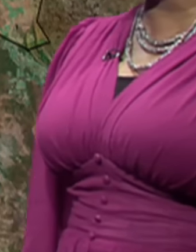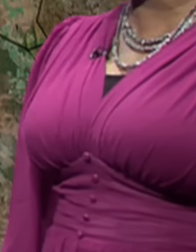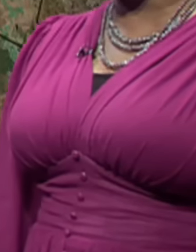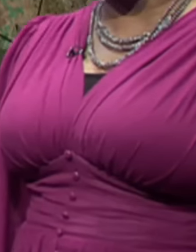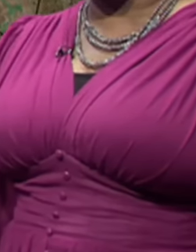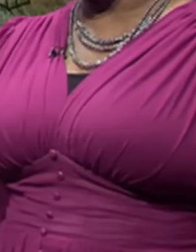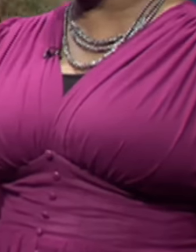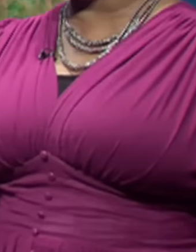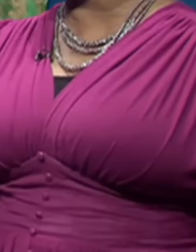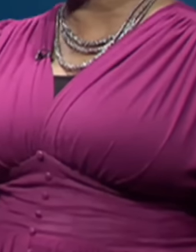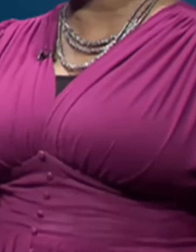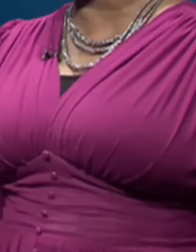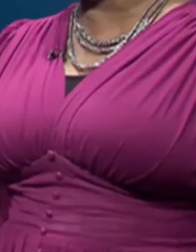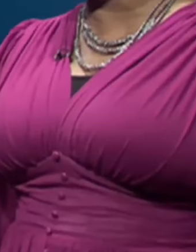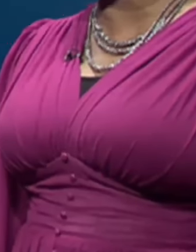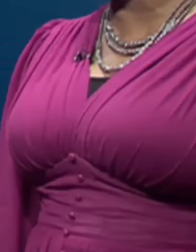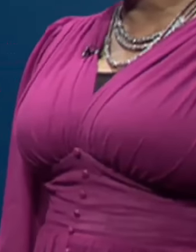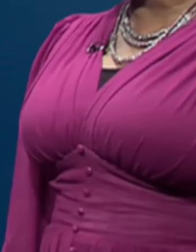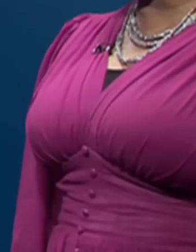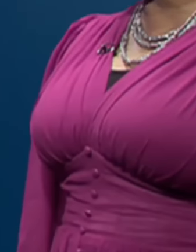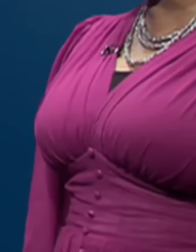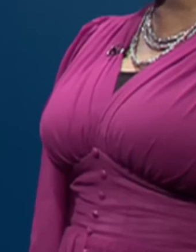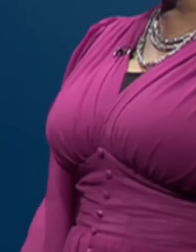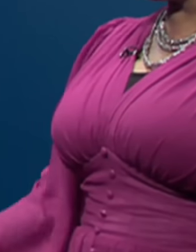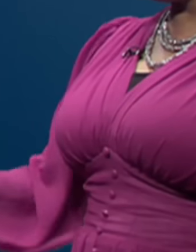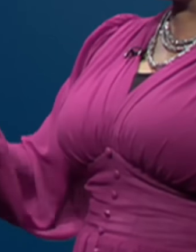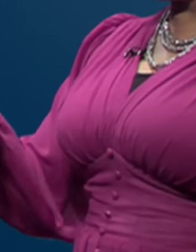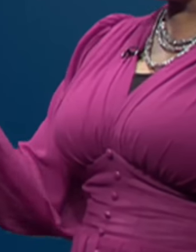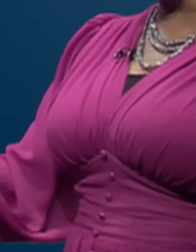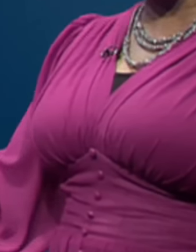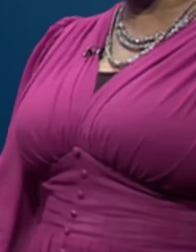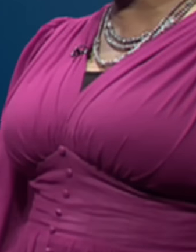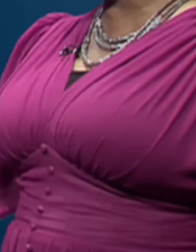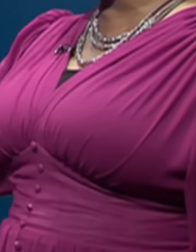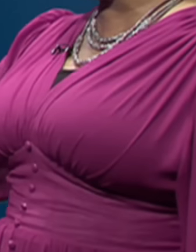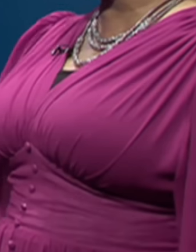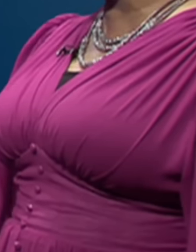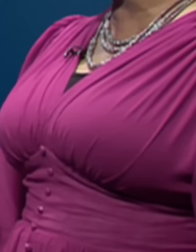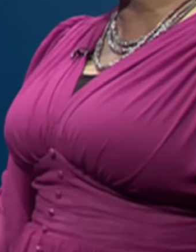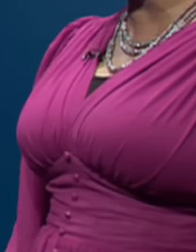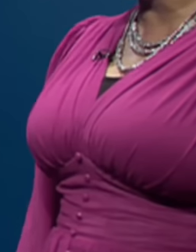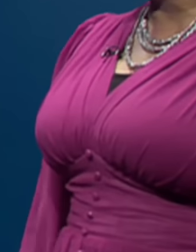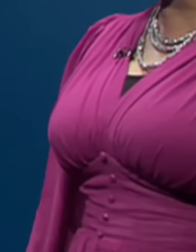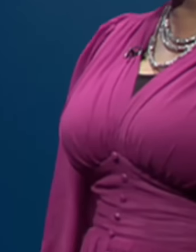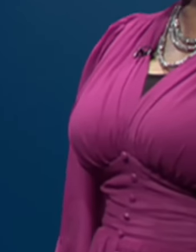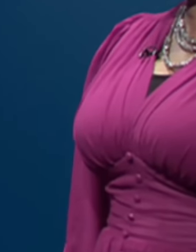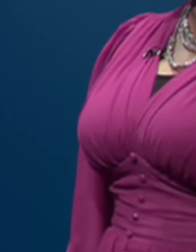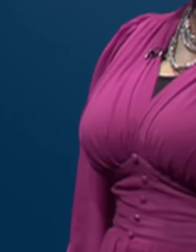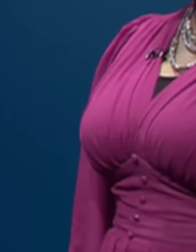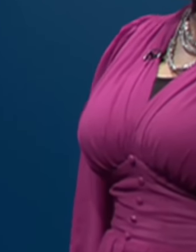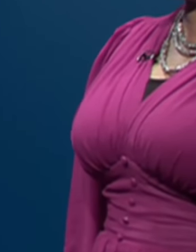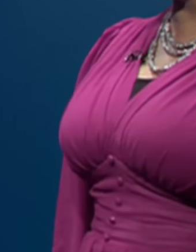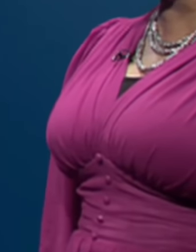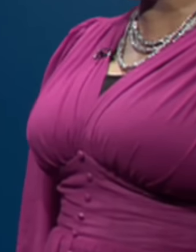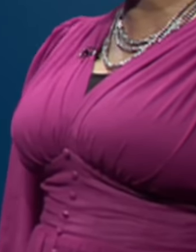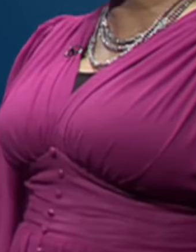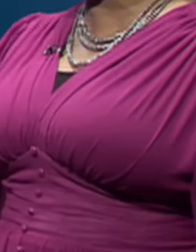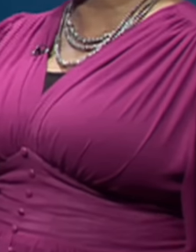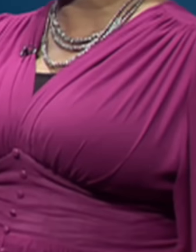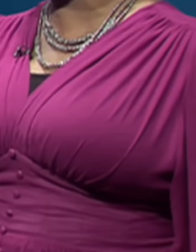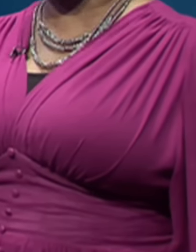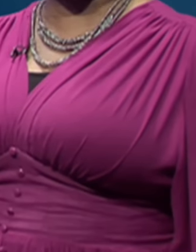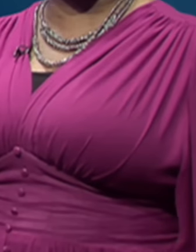tšwela pele jwalo le tšona go provinceng ya KwaZulu-Natal go la go sasa go bonagala go tla be go ntse go phadile re lebelela gona Ulundi go tla be go ntse go ruthetše le gona Richards Bay